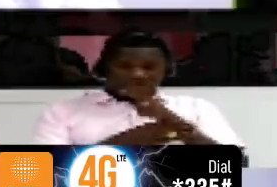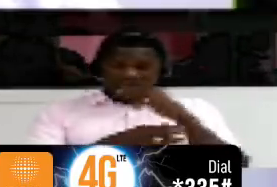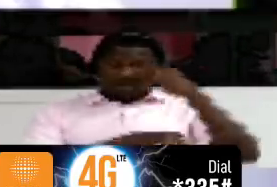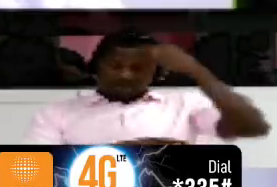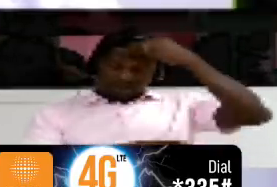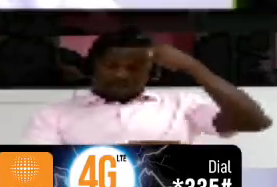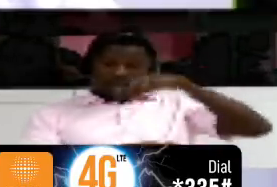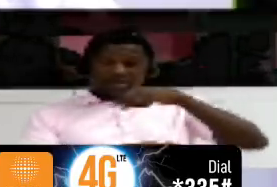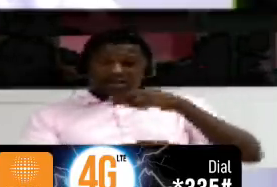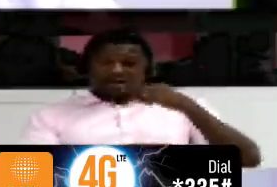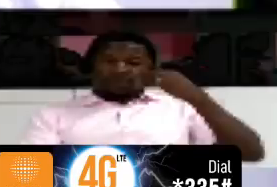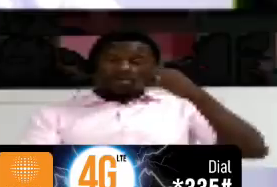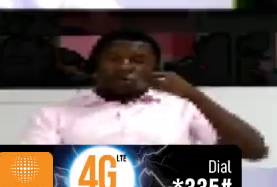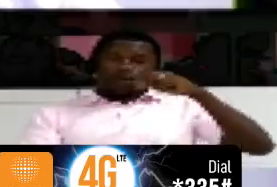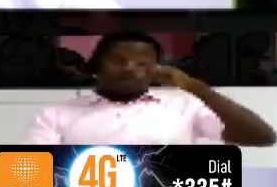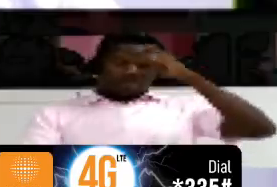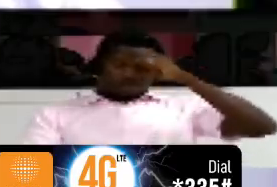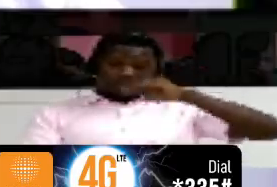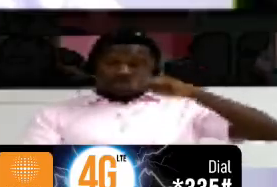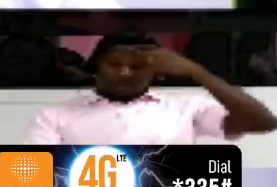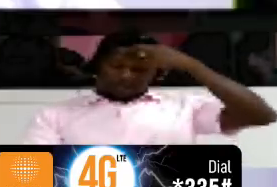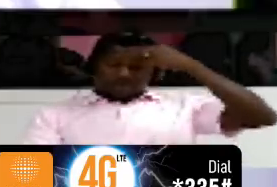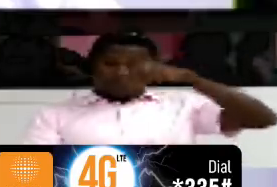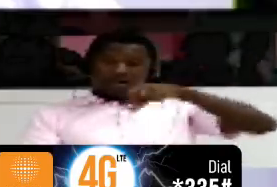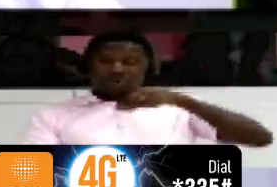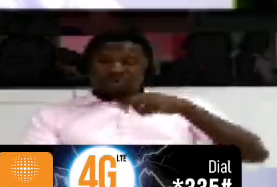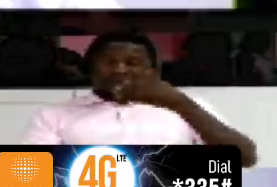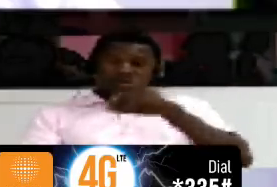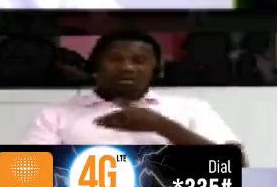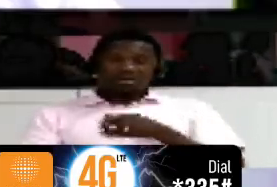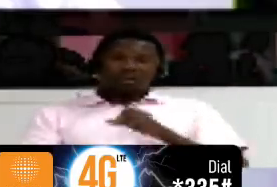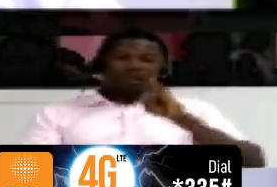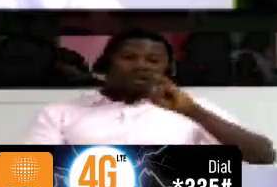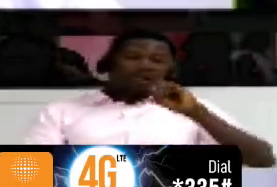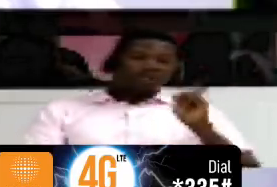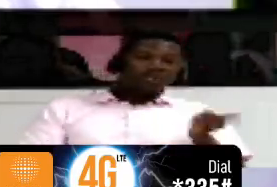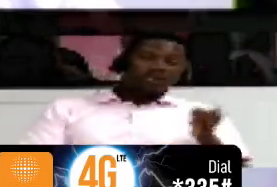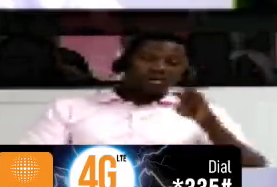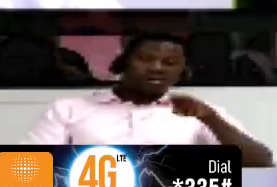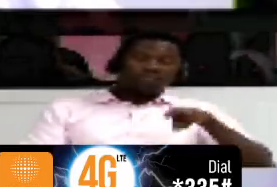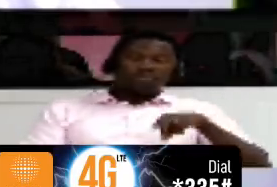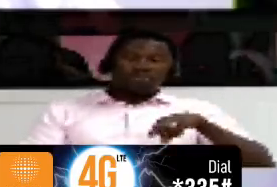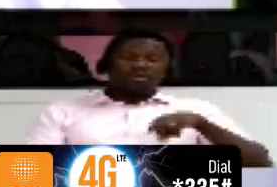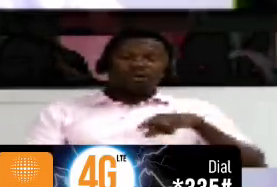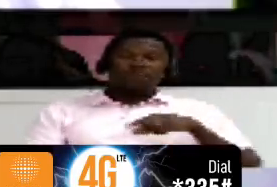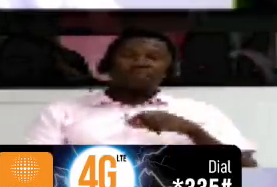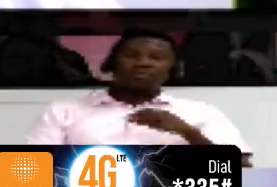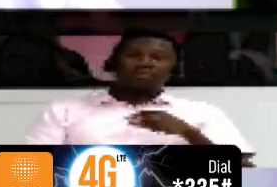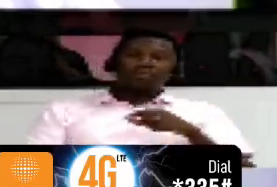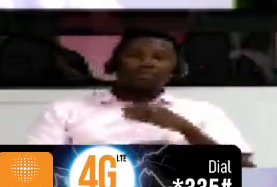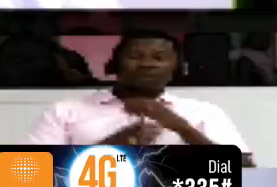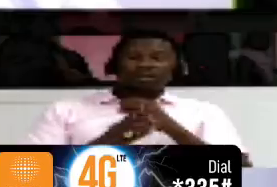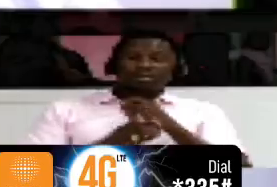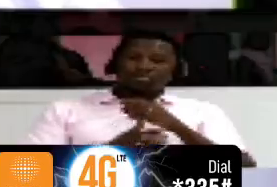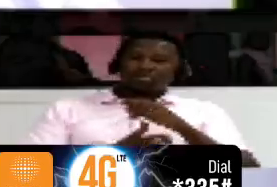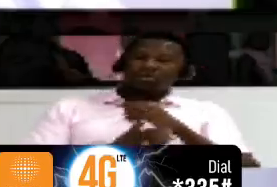police headquarters within the police. The IGP, Deputy IGP, Ablai Sanyan, PRO at the time,